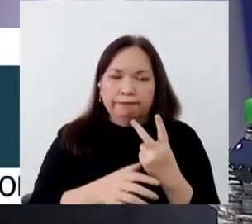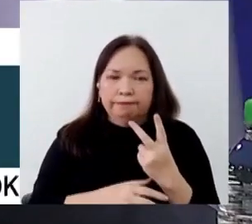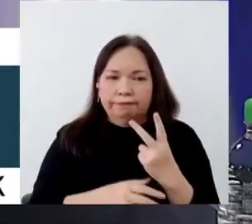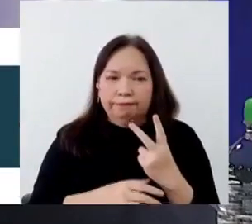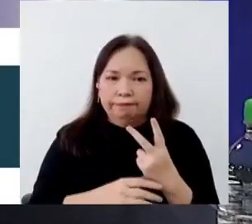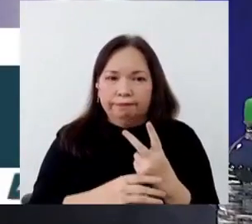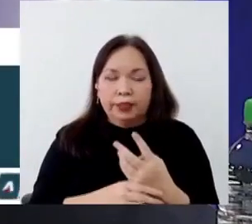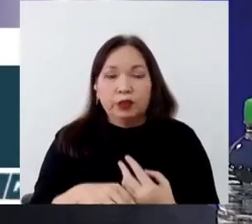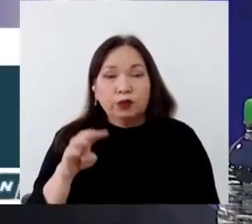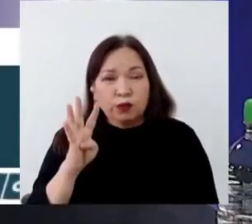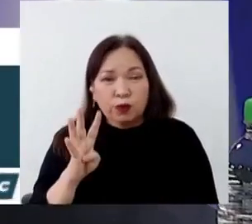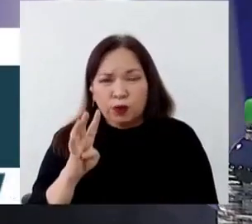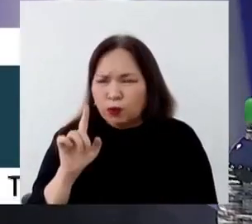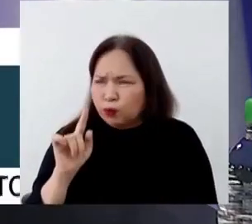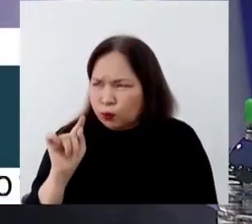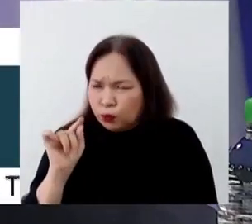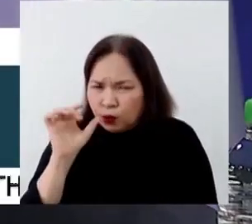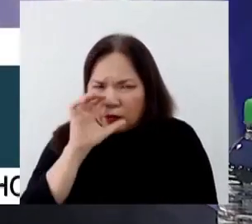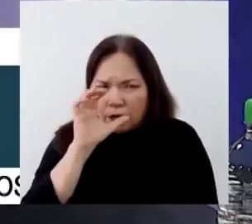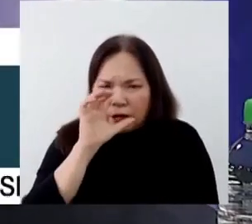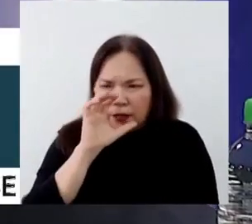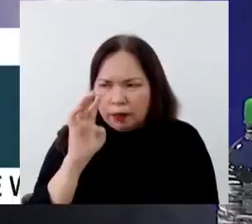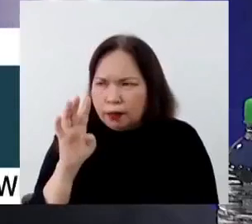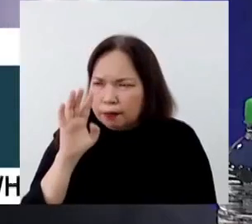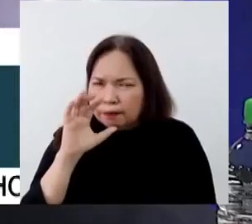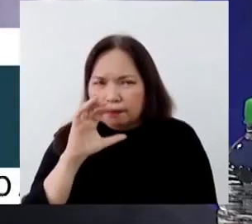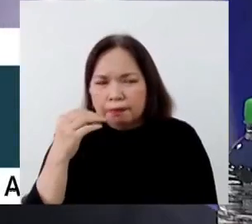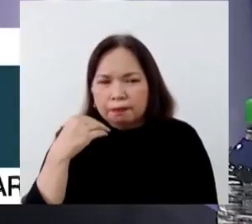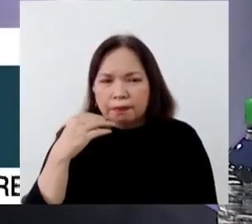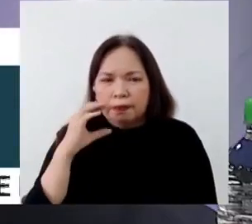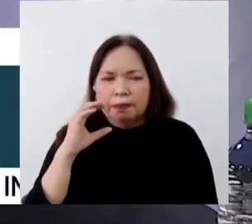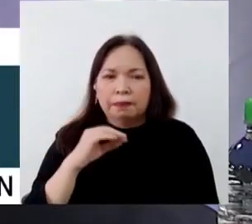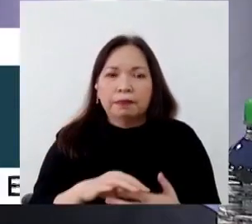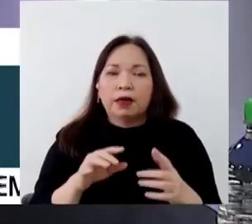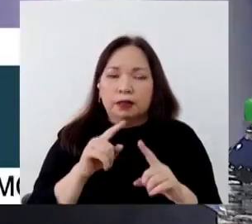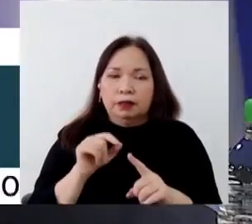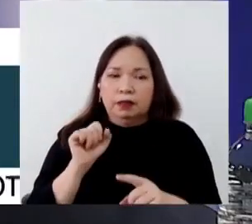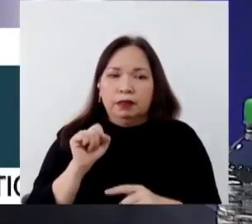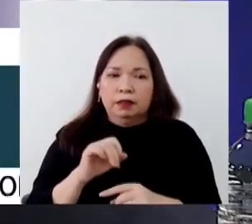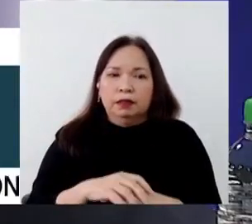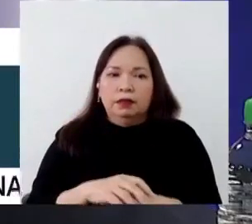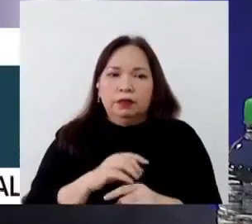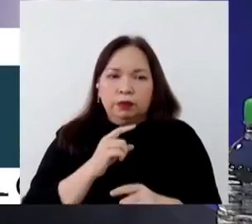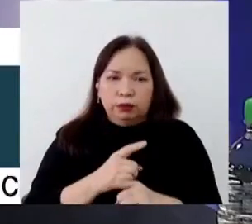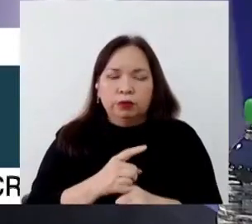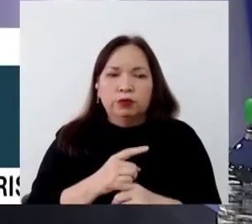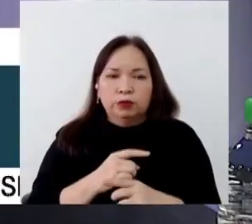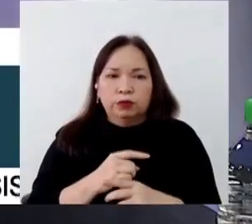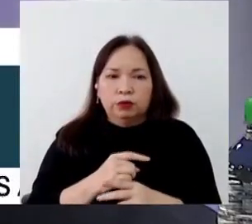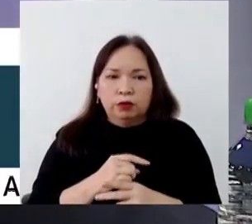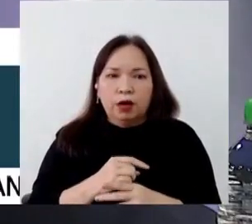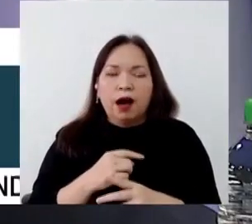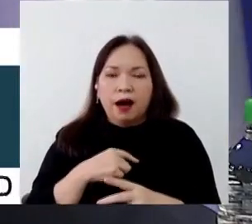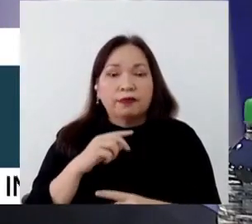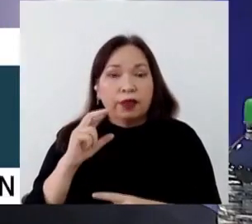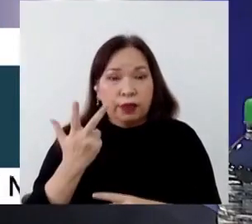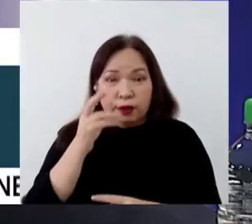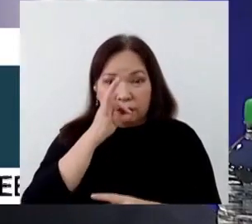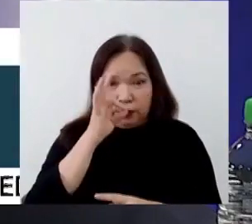missing, including one for confirmation. I regret to inform you that, yes, it is confirmed, there is a third Filipino